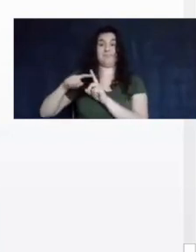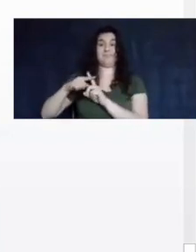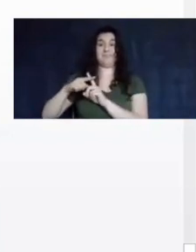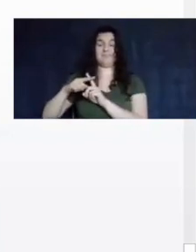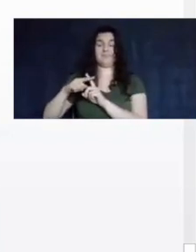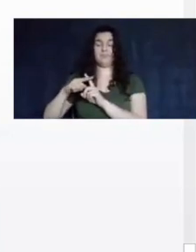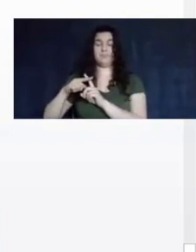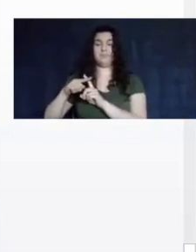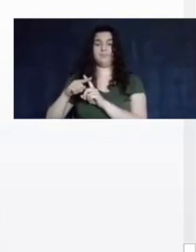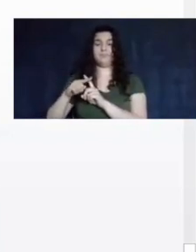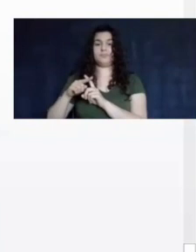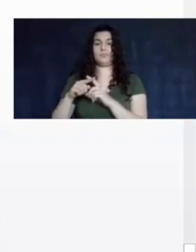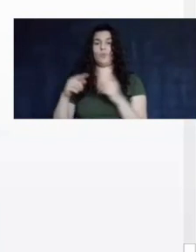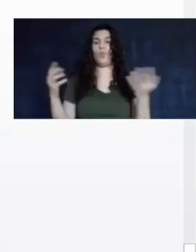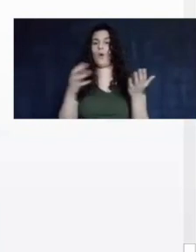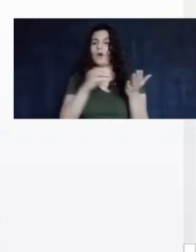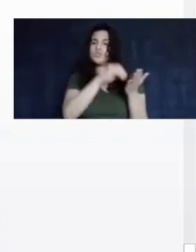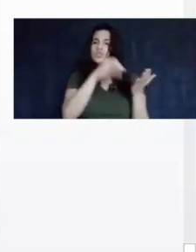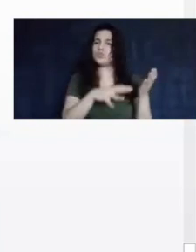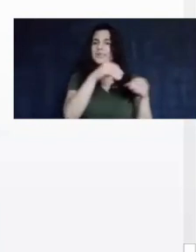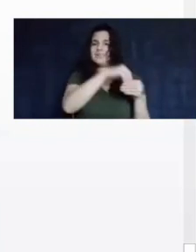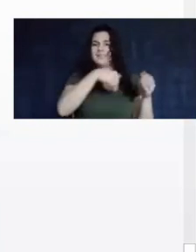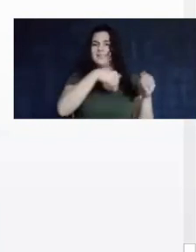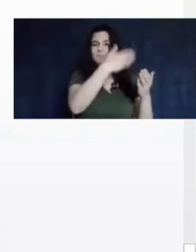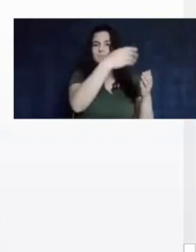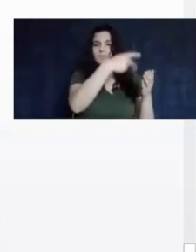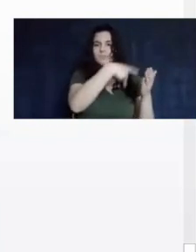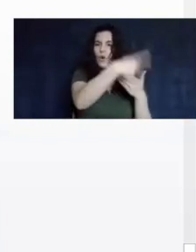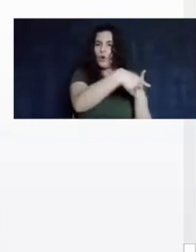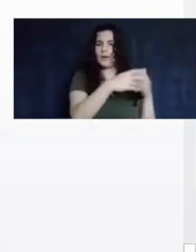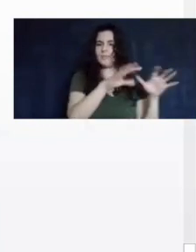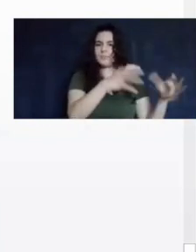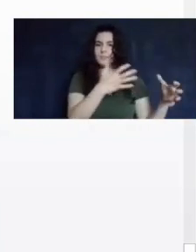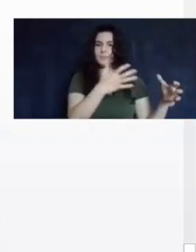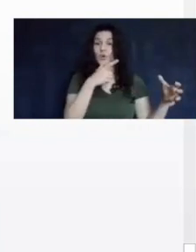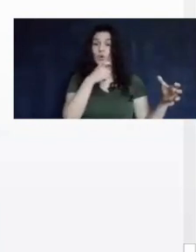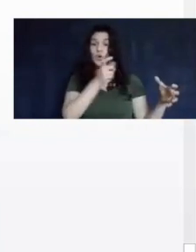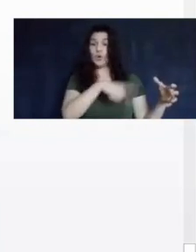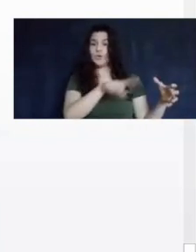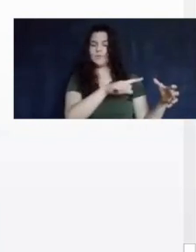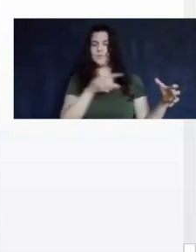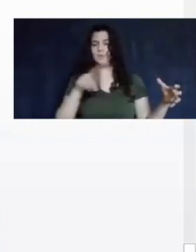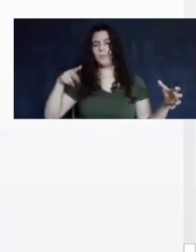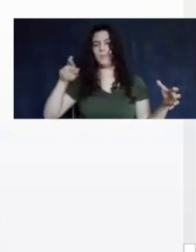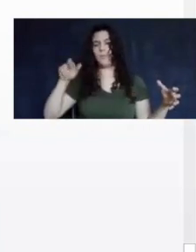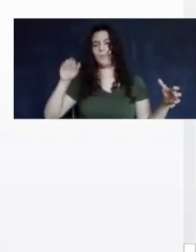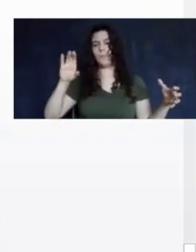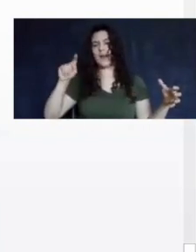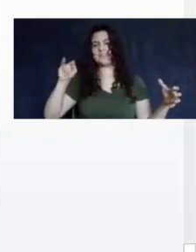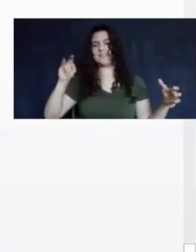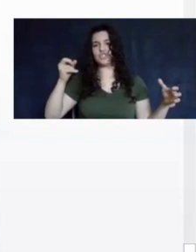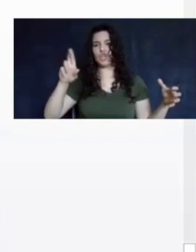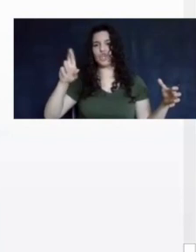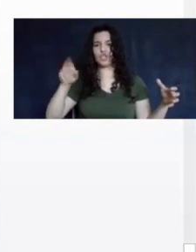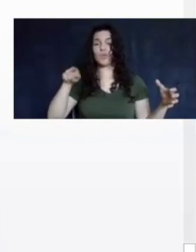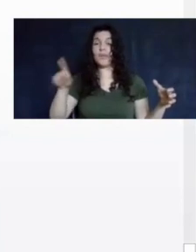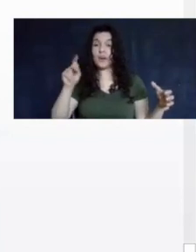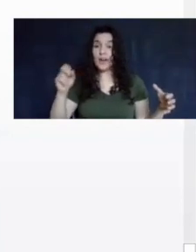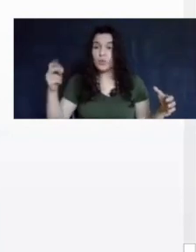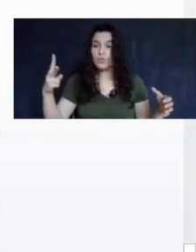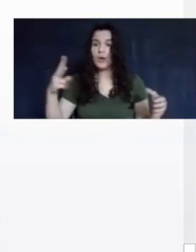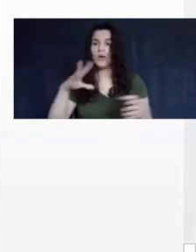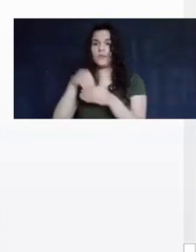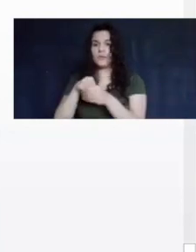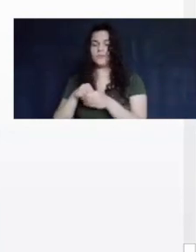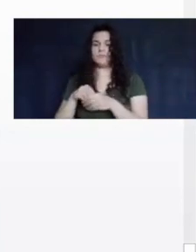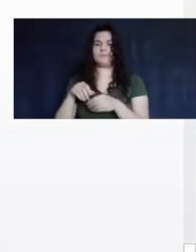the demographic of students in a program like this, most are practitioners. So whether it's K-12 or higher ed, you're not